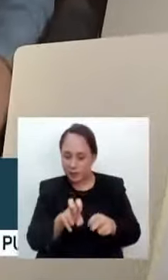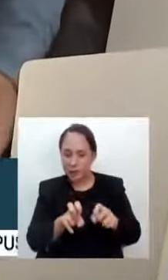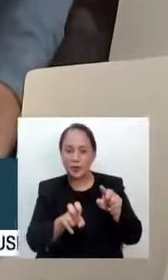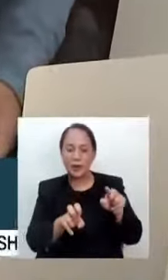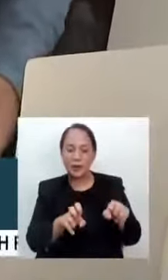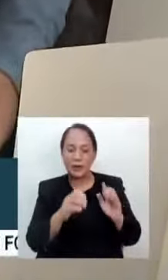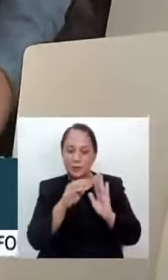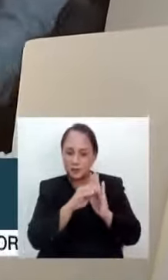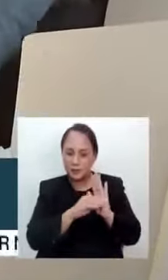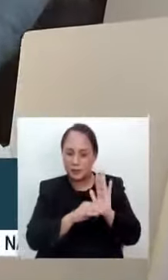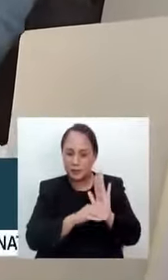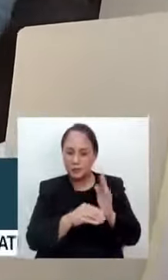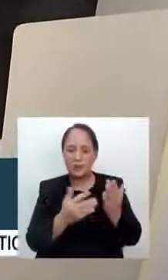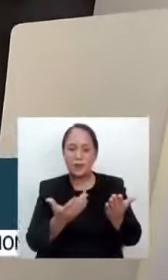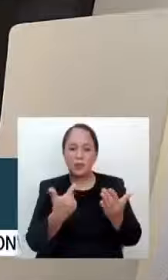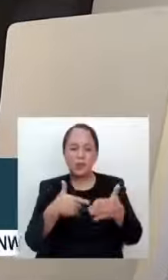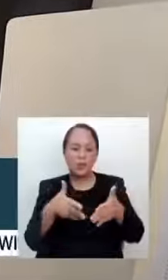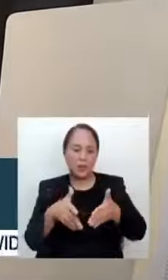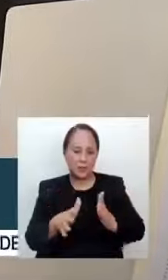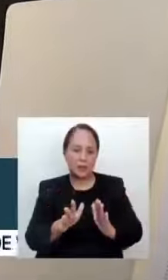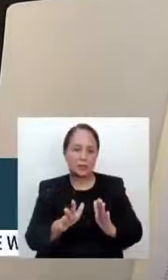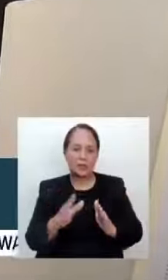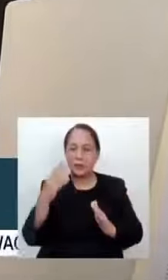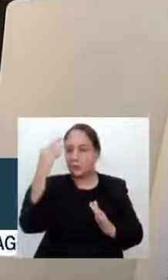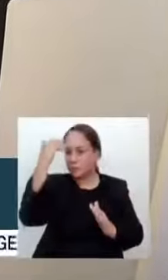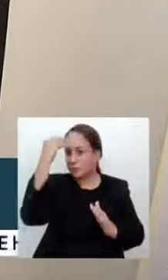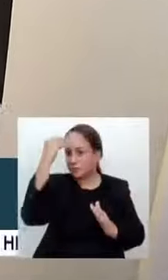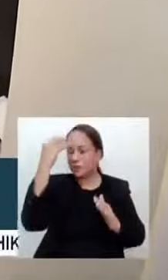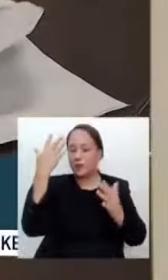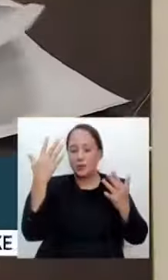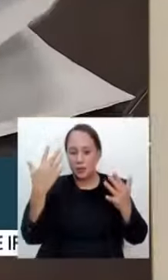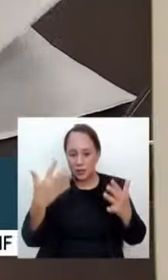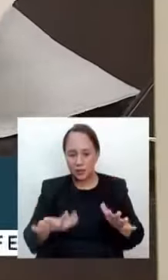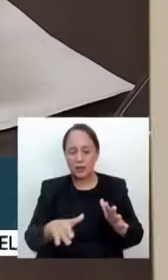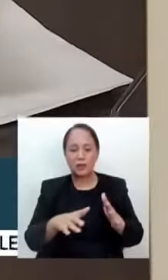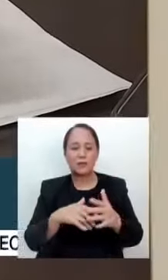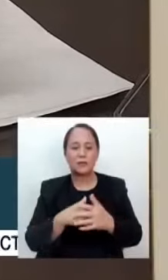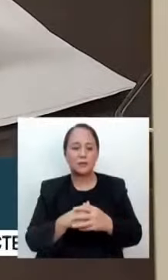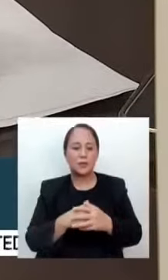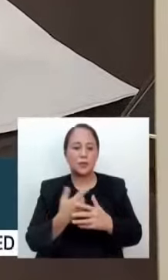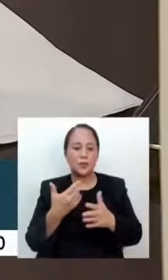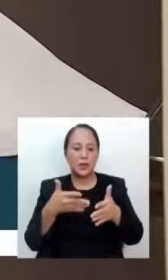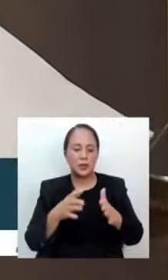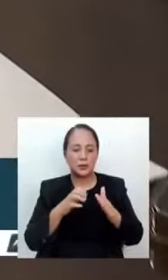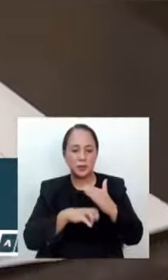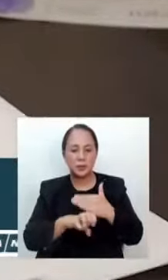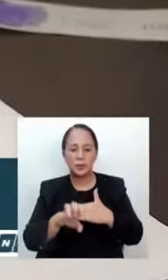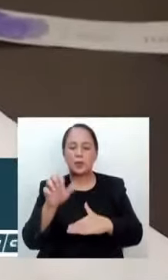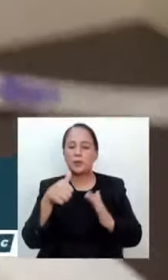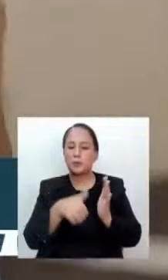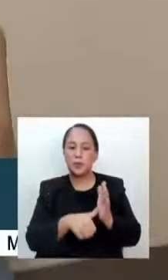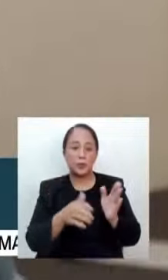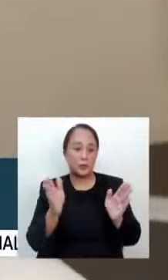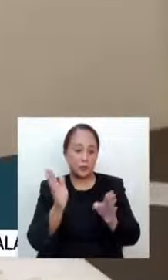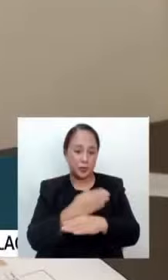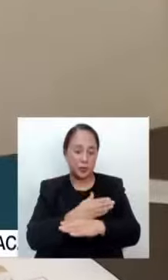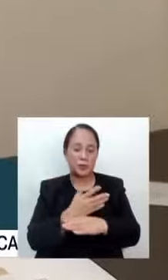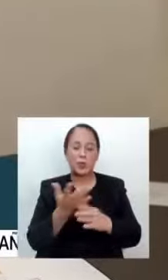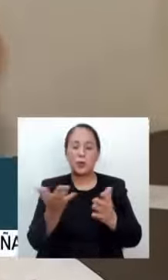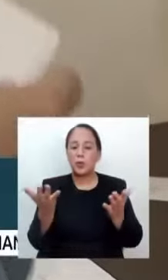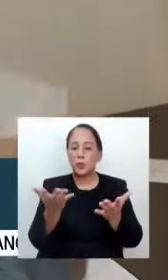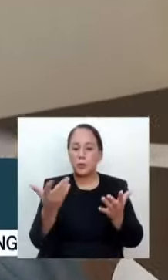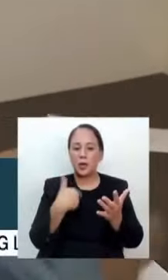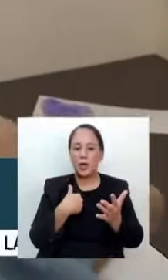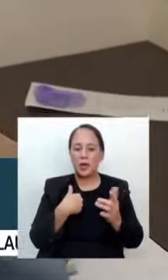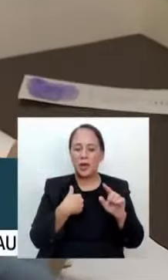there, we were temperature screened. And then we were allowed inside the polling center where we had to queue